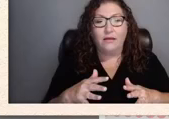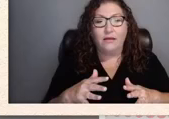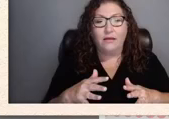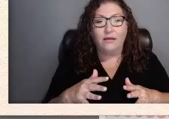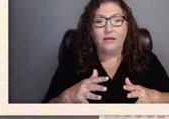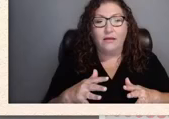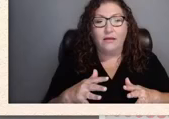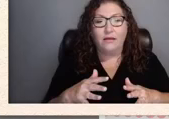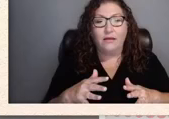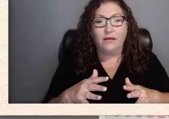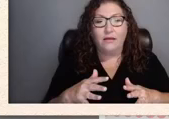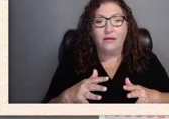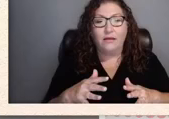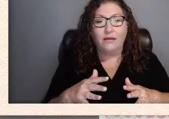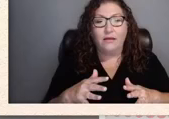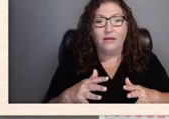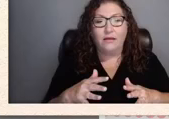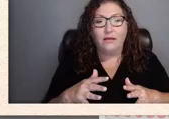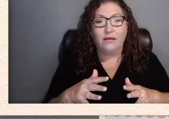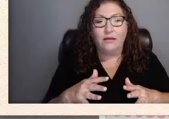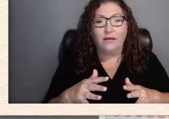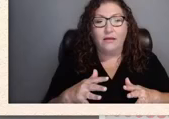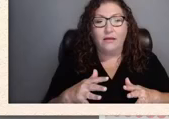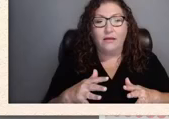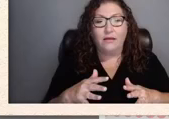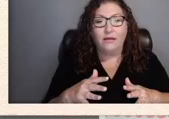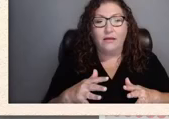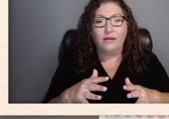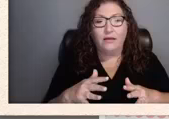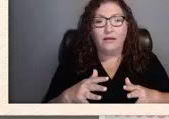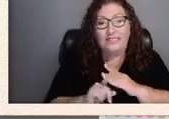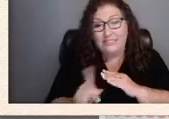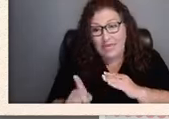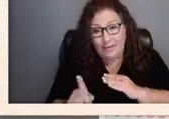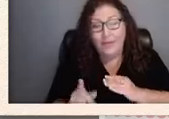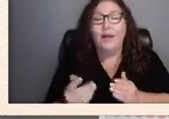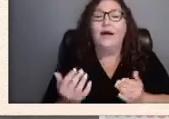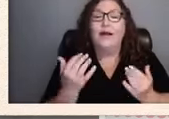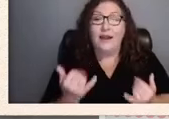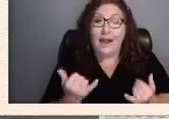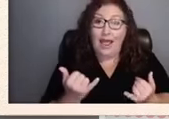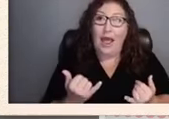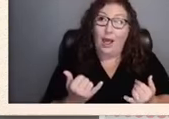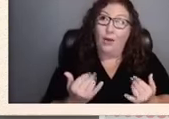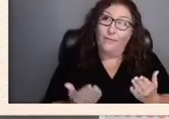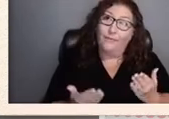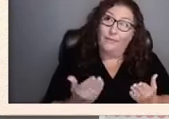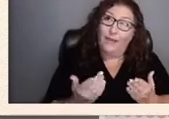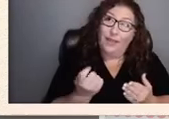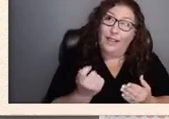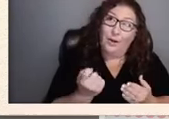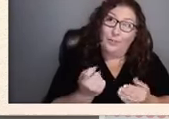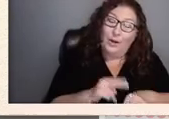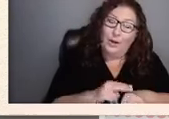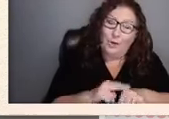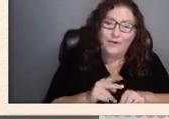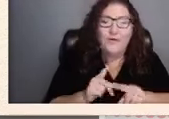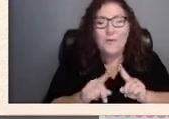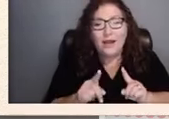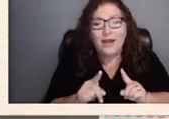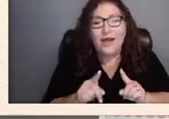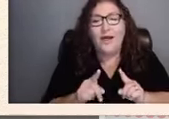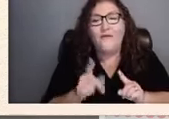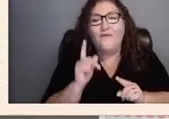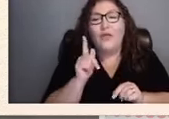term. So avoiding things, escaping, well, now maybe a little bit normative, but over the longer term, actually